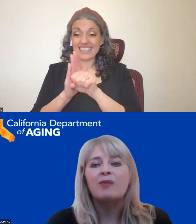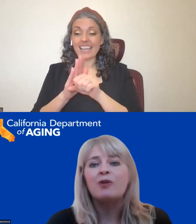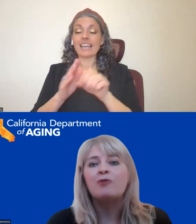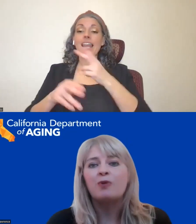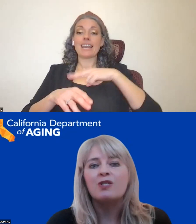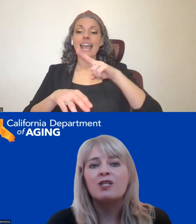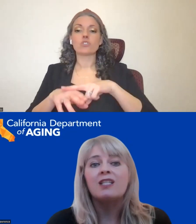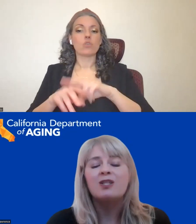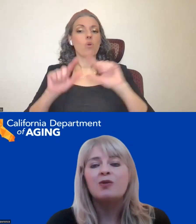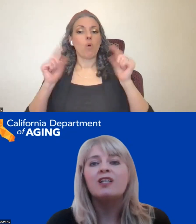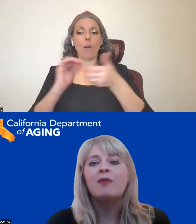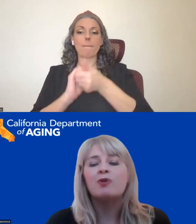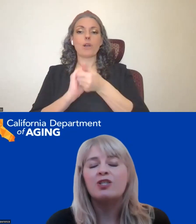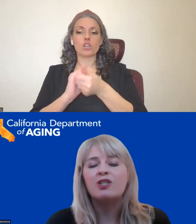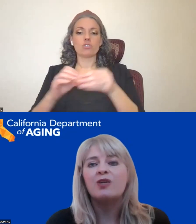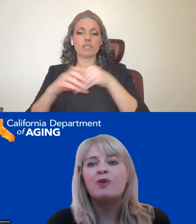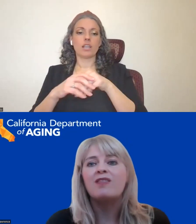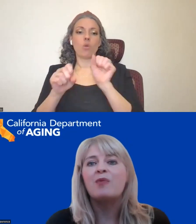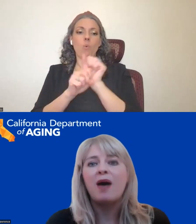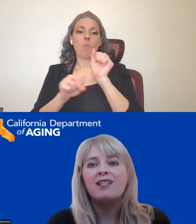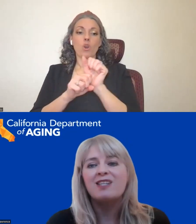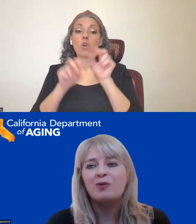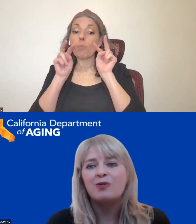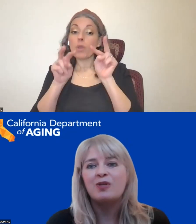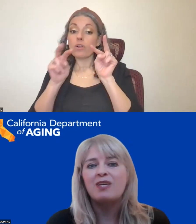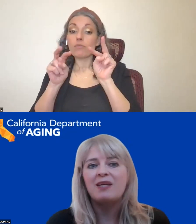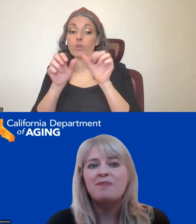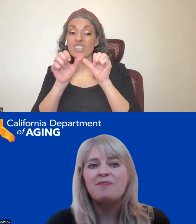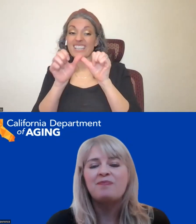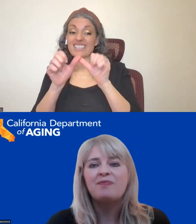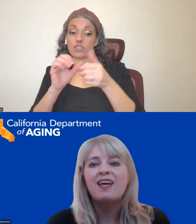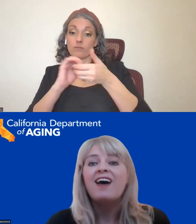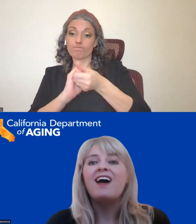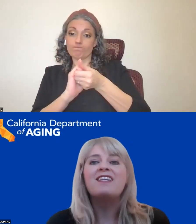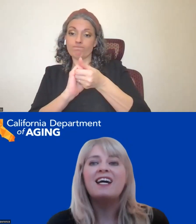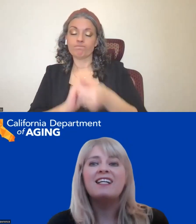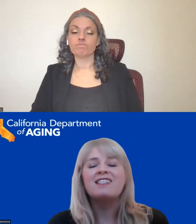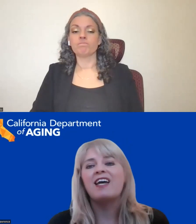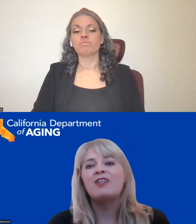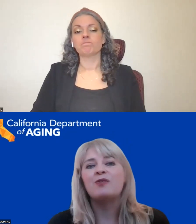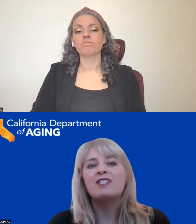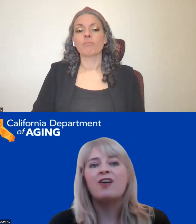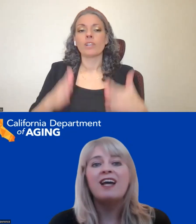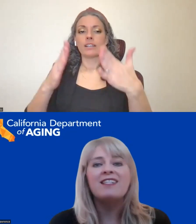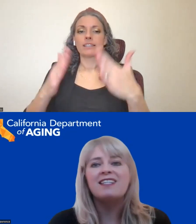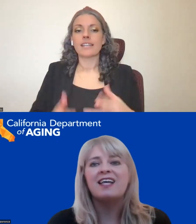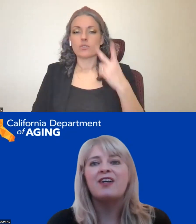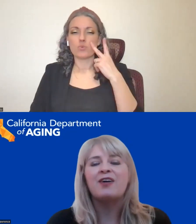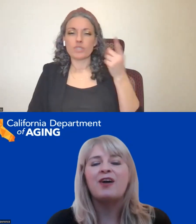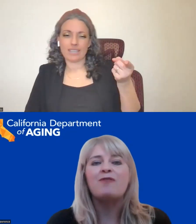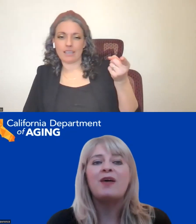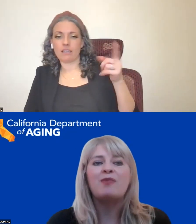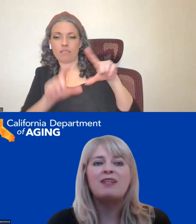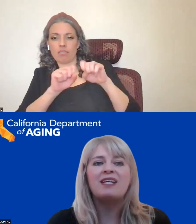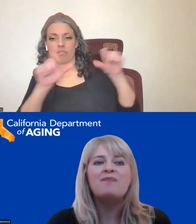this work, and we look forward to the continued collaboration with the Impact Stakeholder Committee. On the next slide, you'll see our next